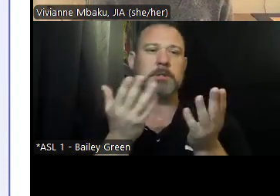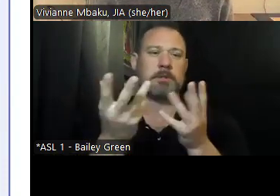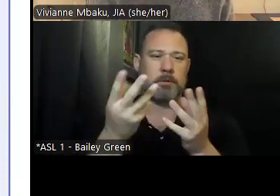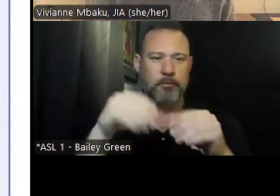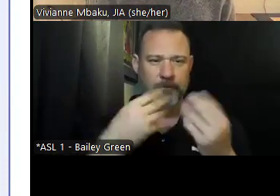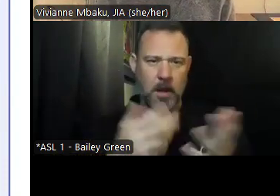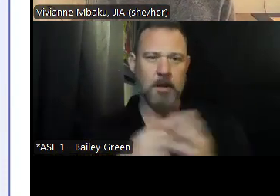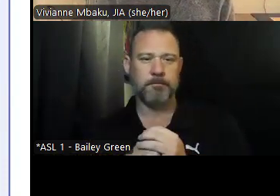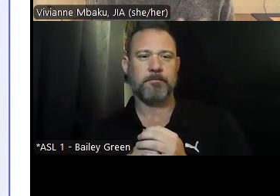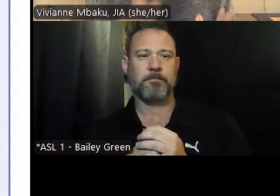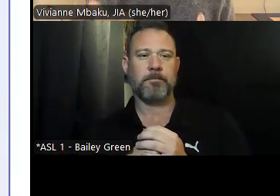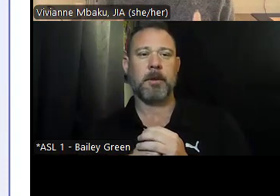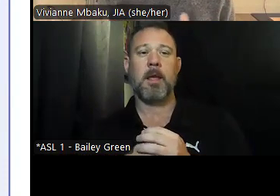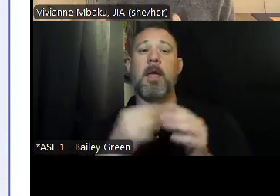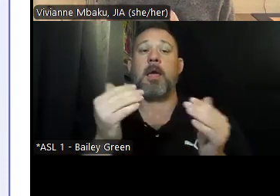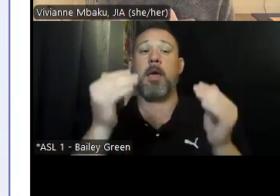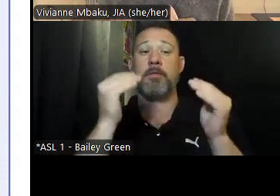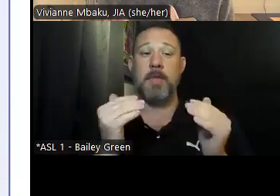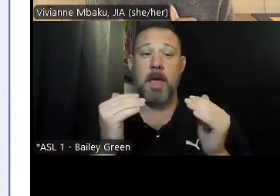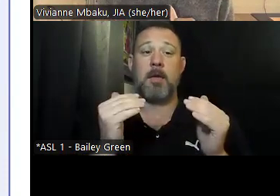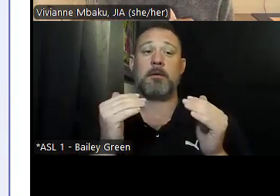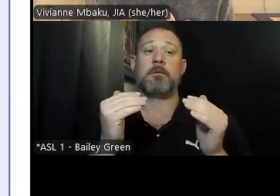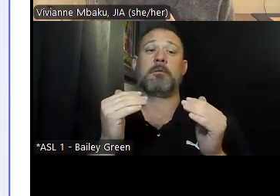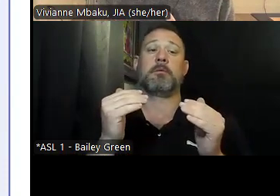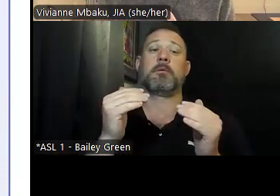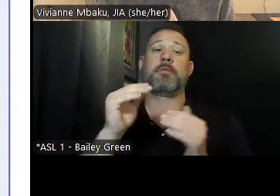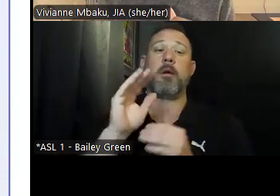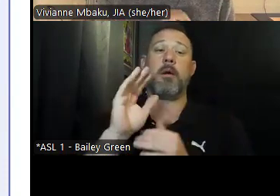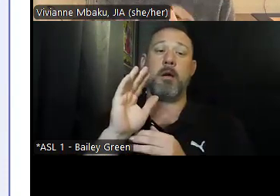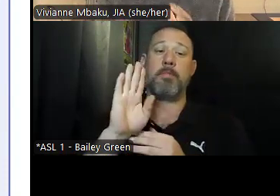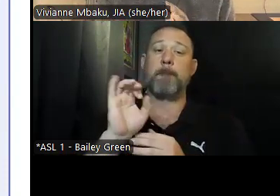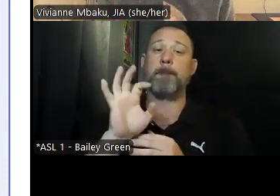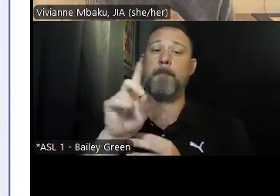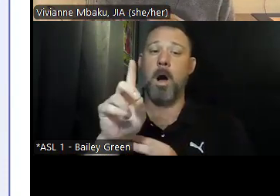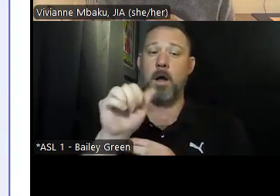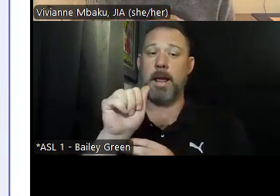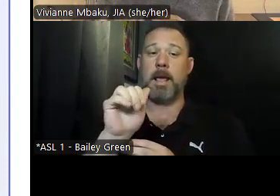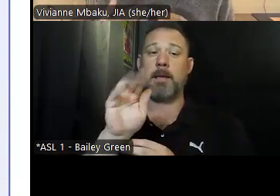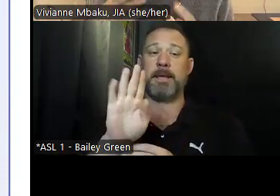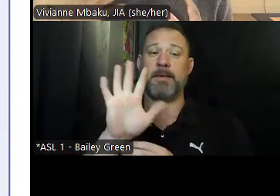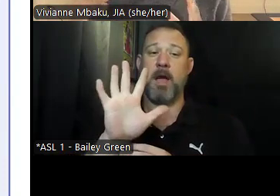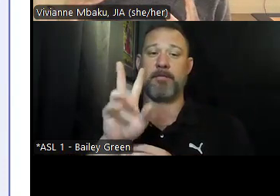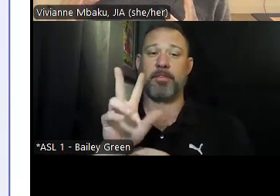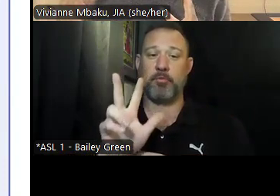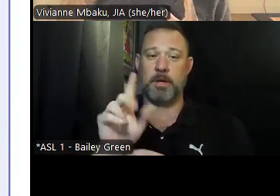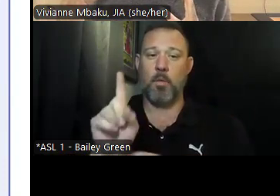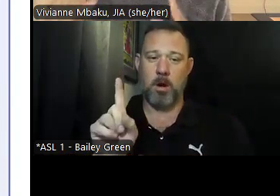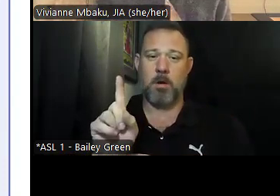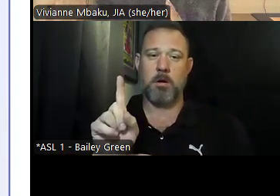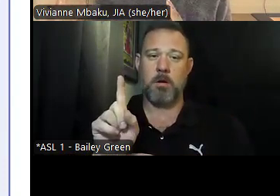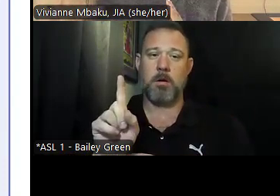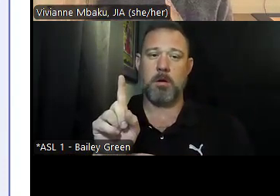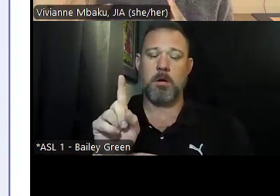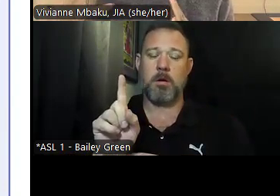cetera. And then there's the Behavioral Health Infrastructure Bond, AB 531. And